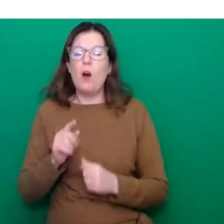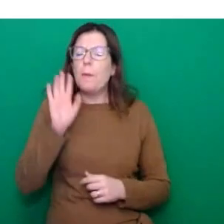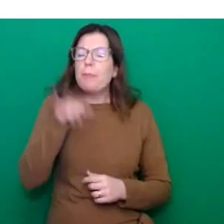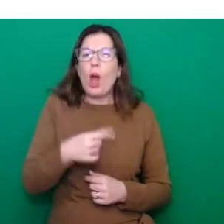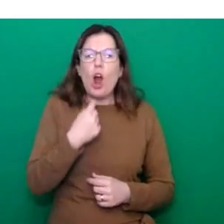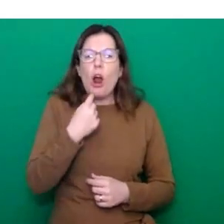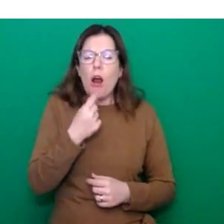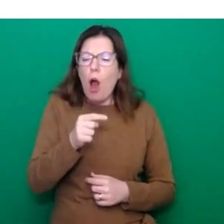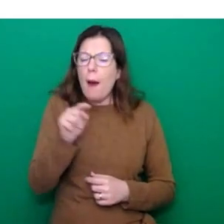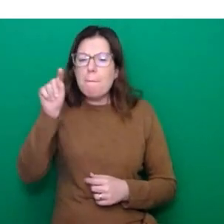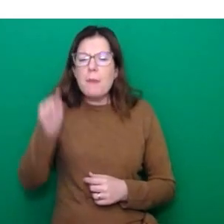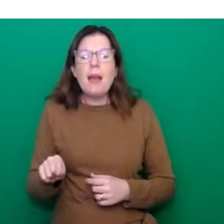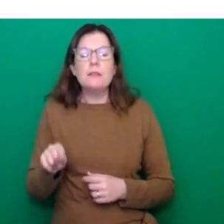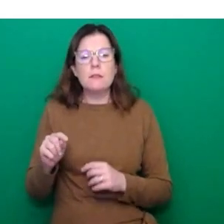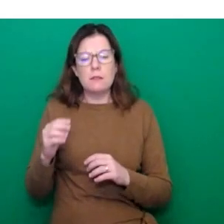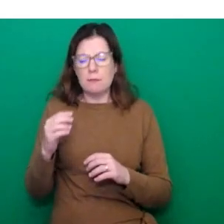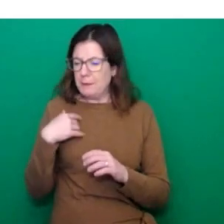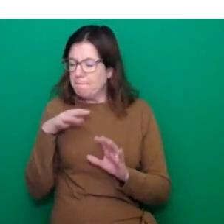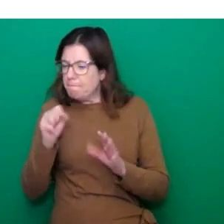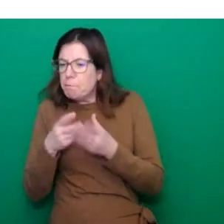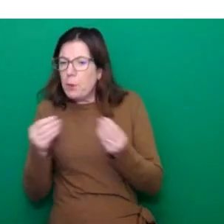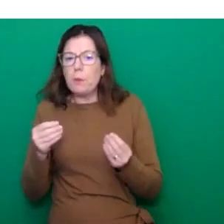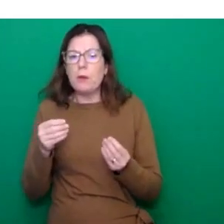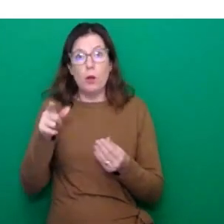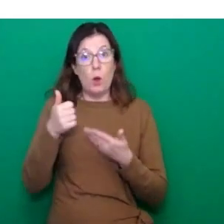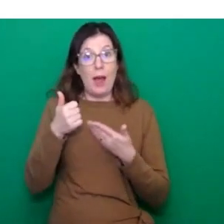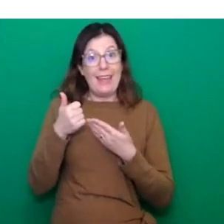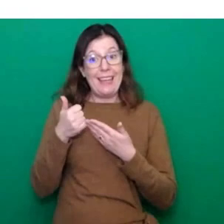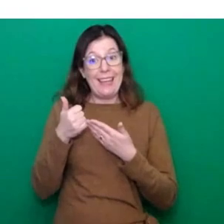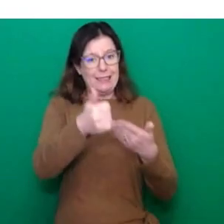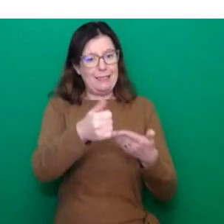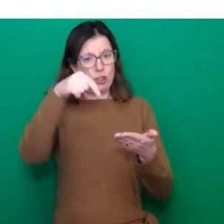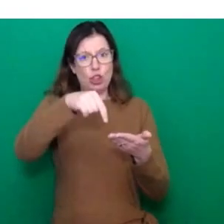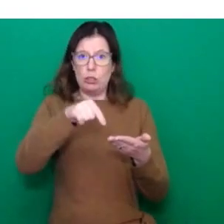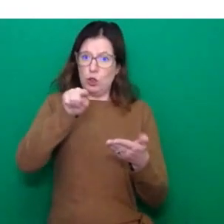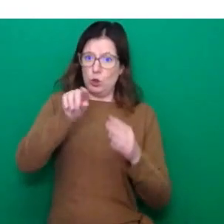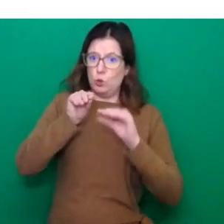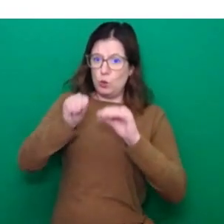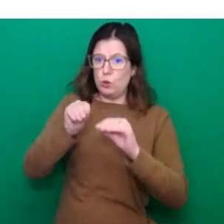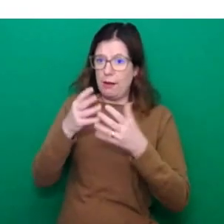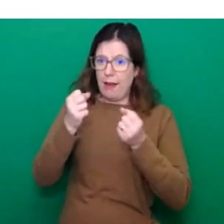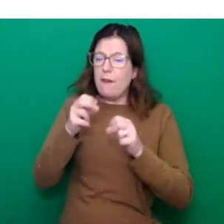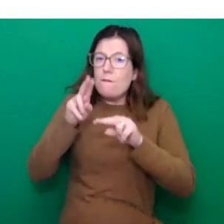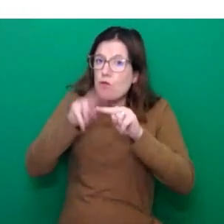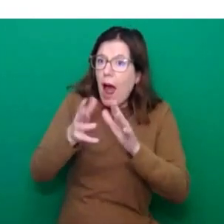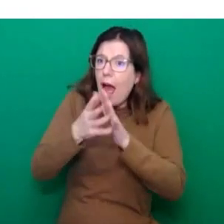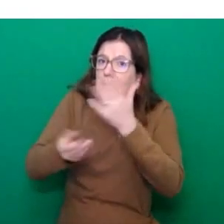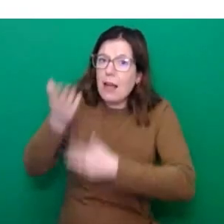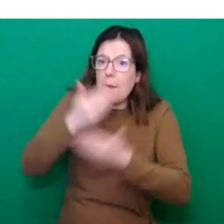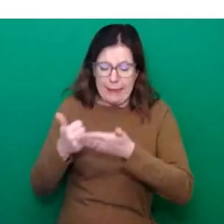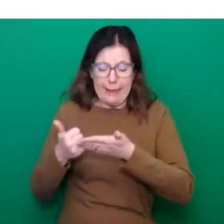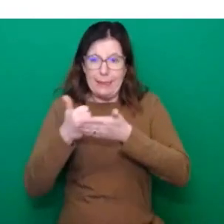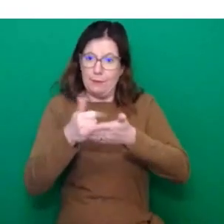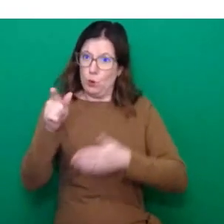they'd asked, can you give us an example of an intervention that you're trained to deliver? So Freya, can you give us an example of a kind of one of the interventions that